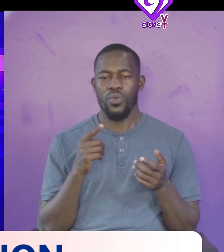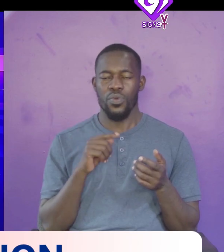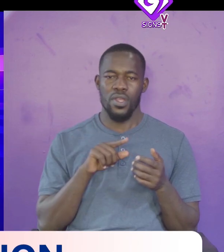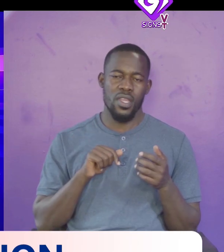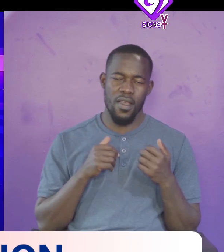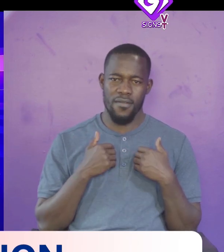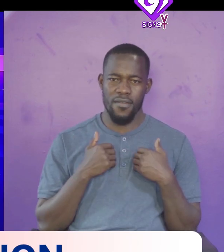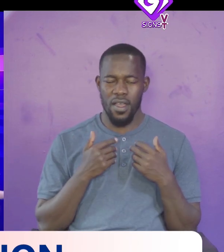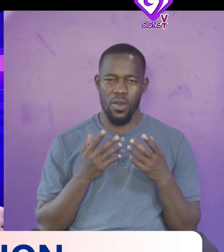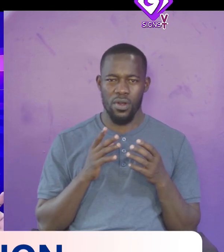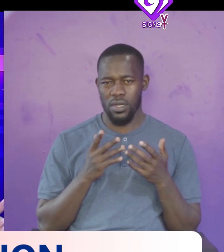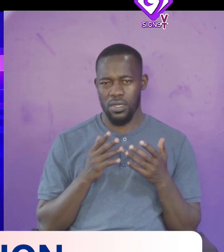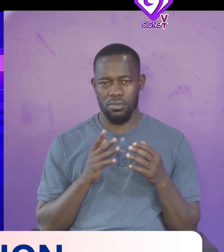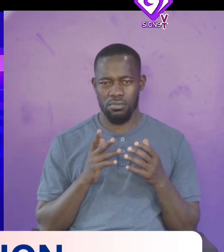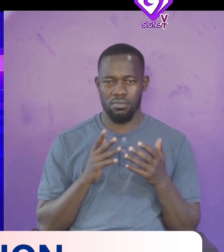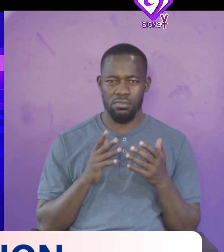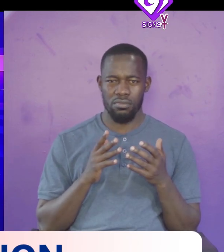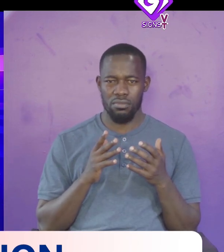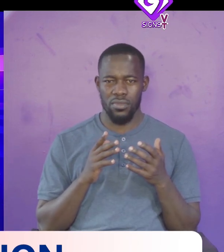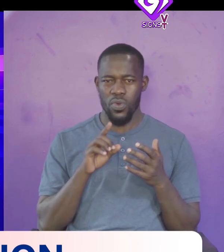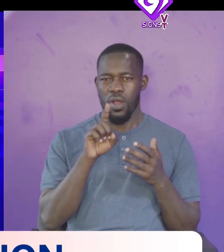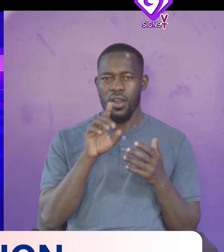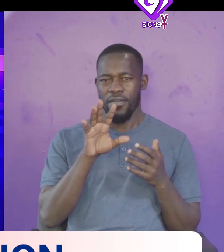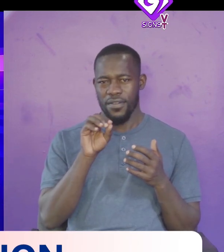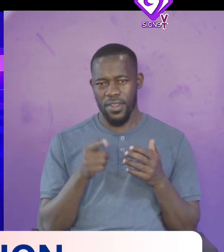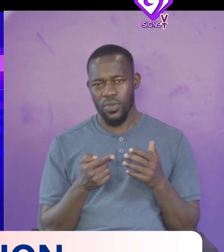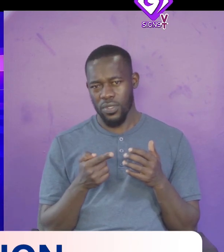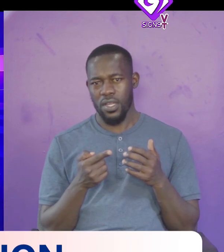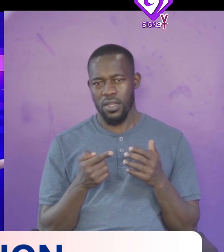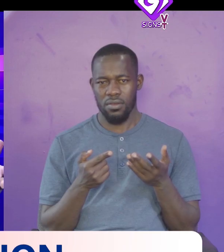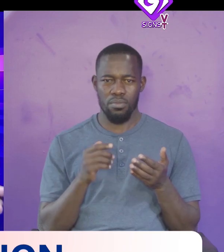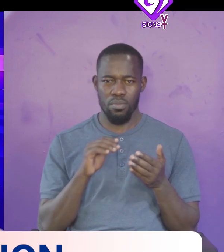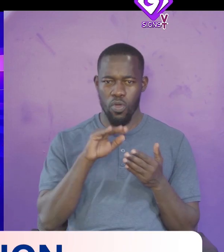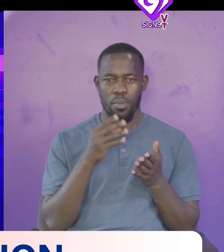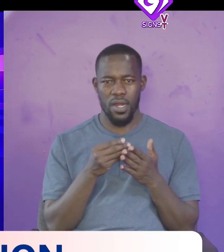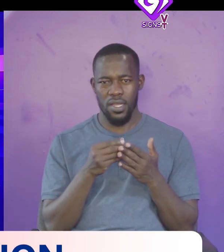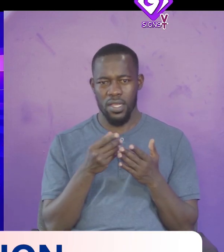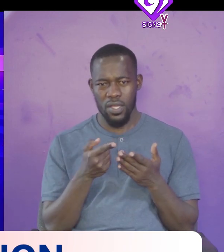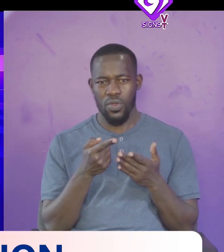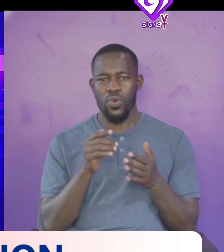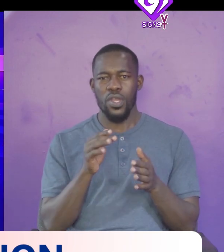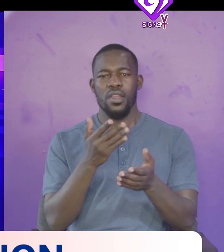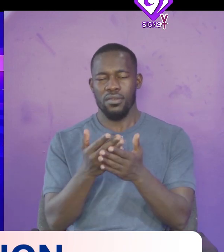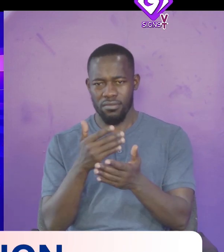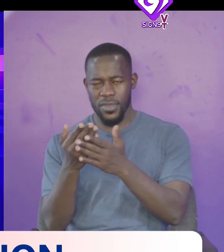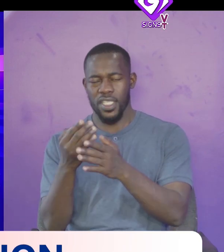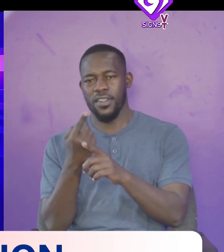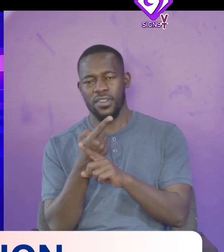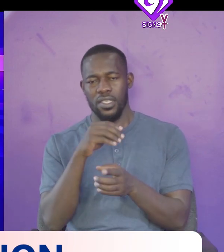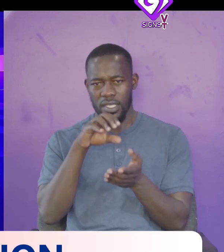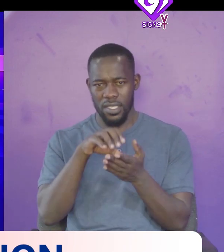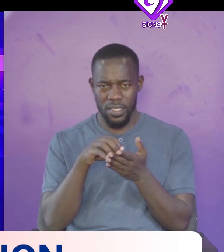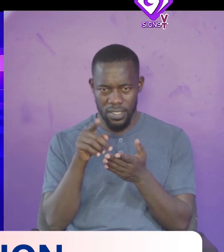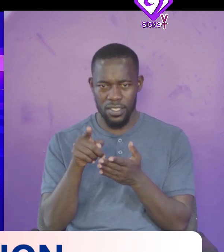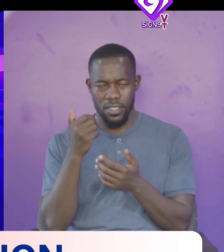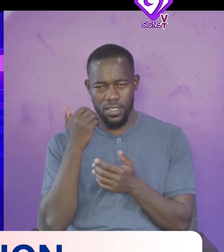period, it could be something like 150,000. And most of this money we've used to do petitions. We have like 4 petitions running. In